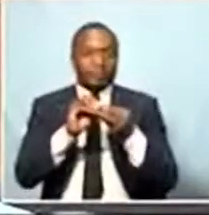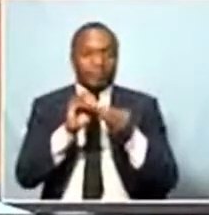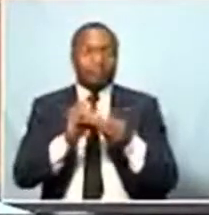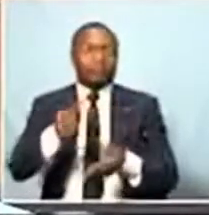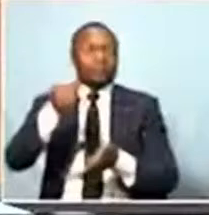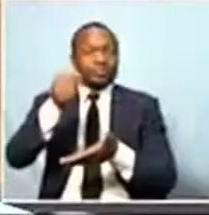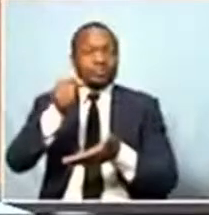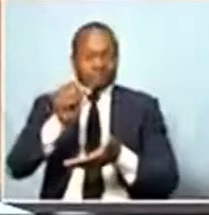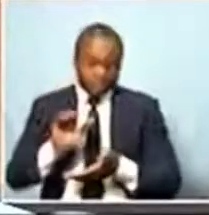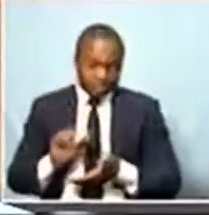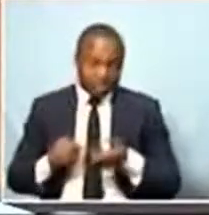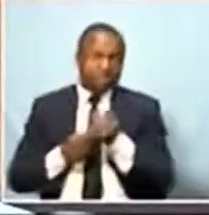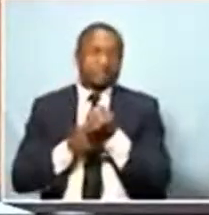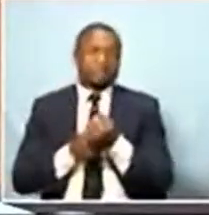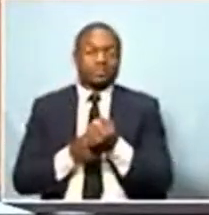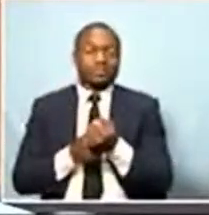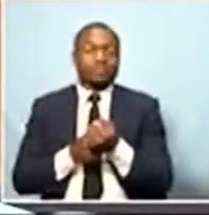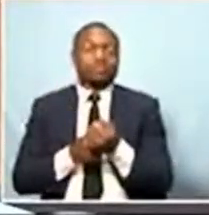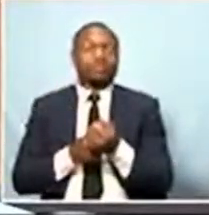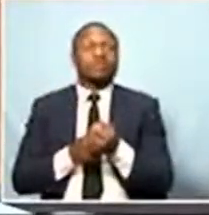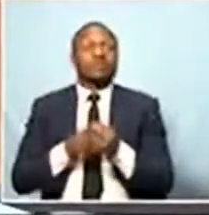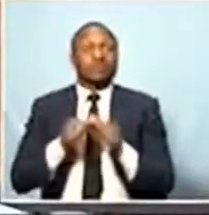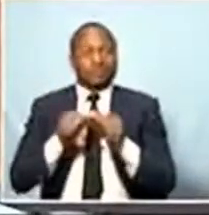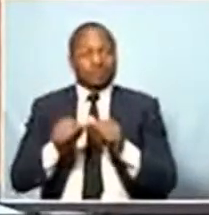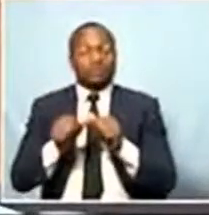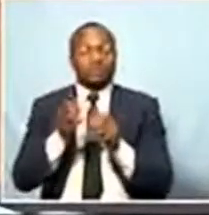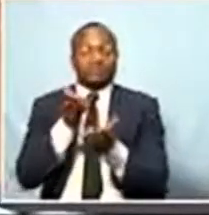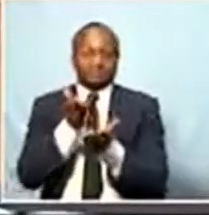commission, I'll still request that